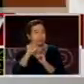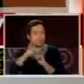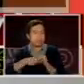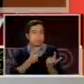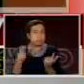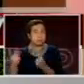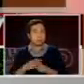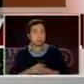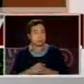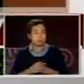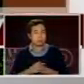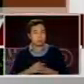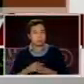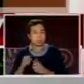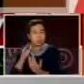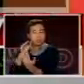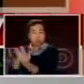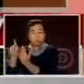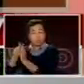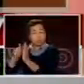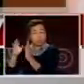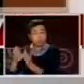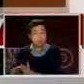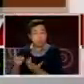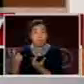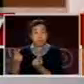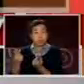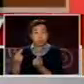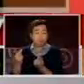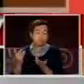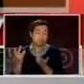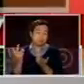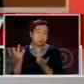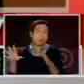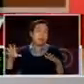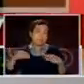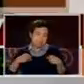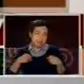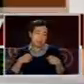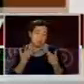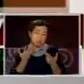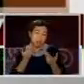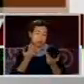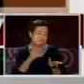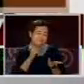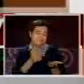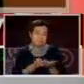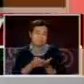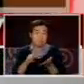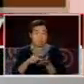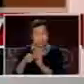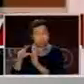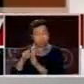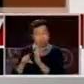The prosecution mistakes admission for confession. In law, in a confession,